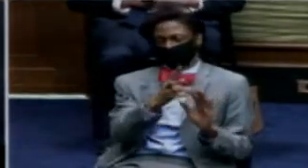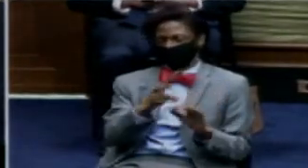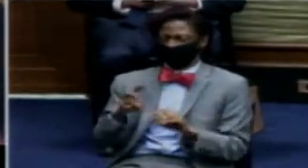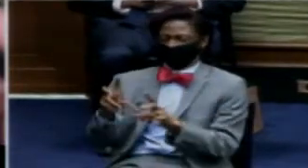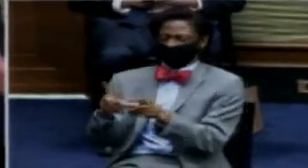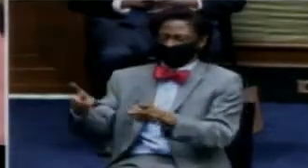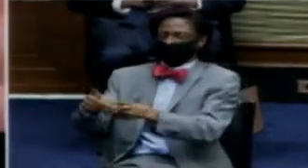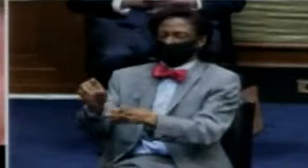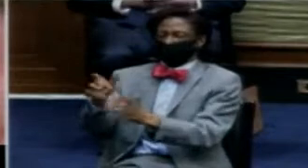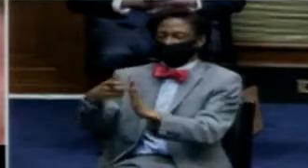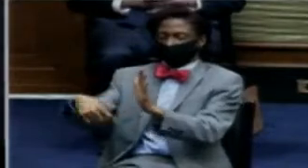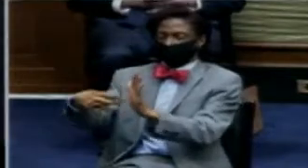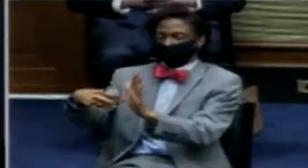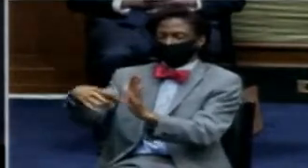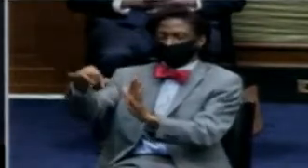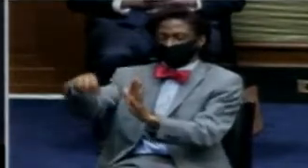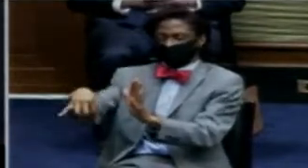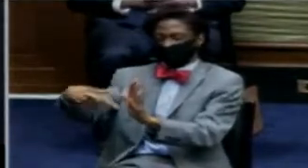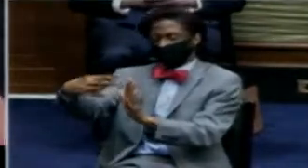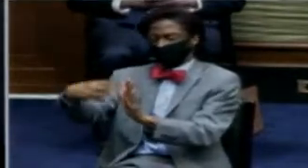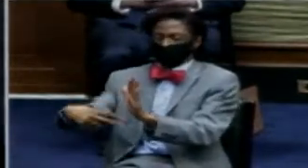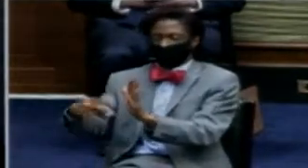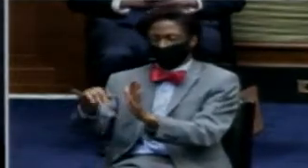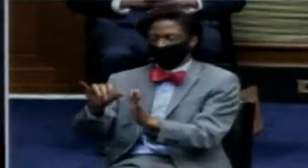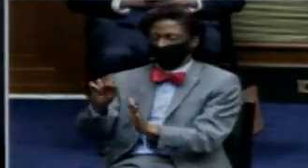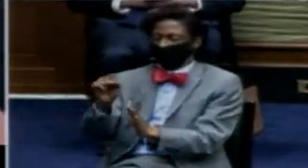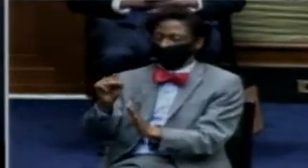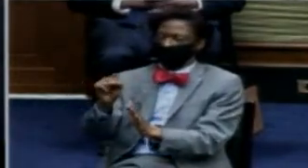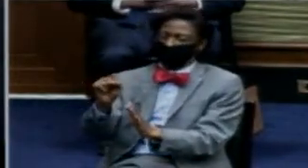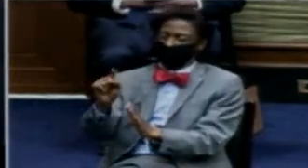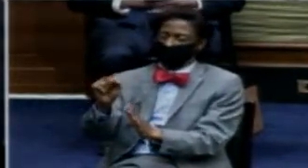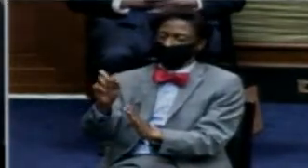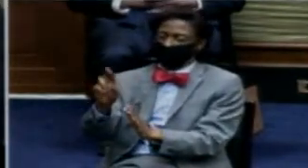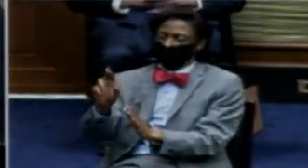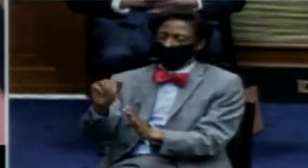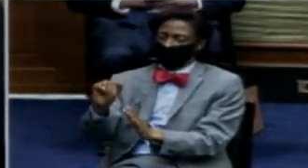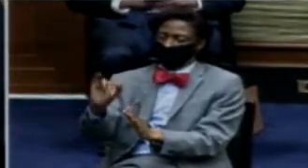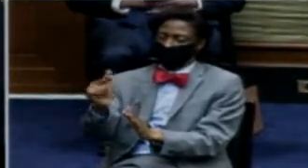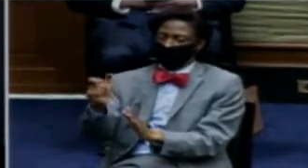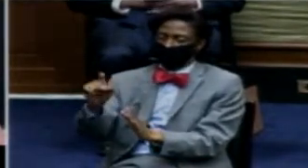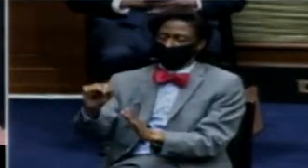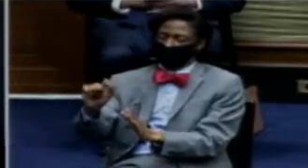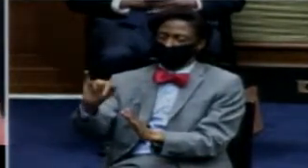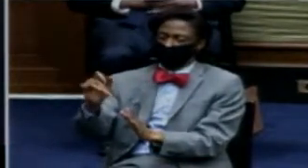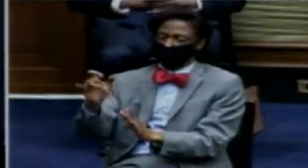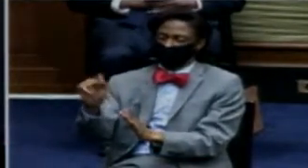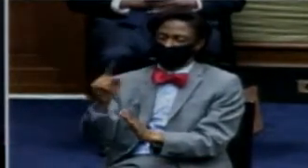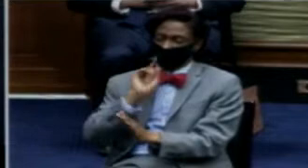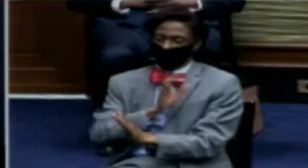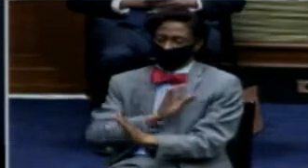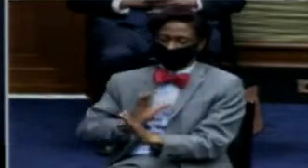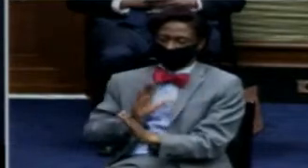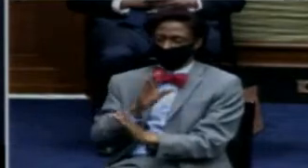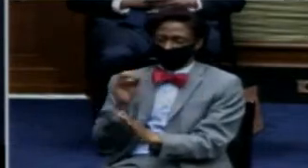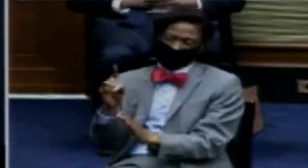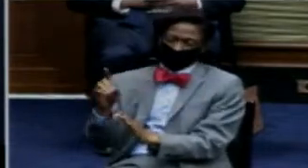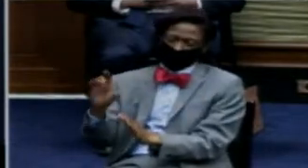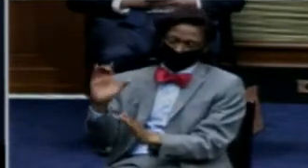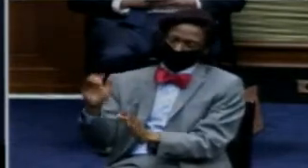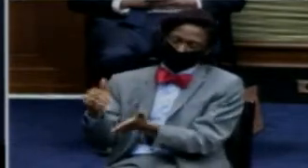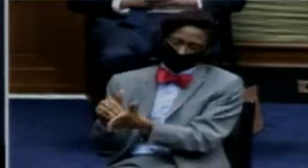be read as a kind of straitjacket on Congress and a straitjacket on hundreds of thousands of tax-paying